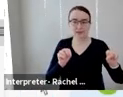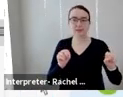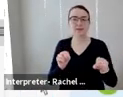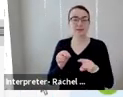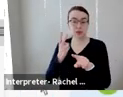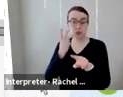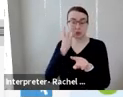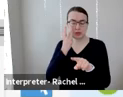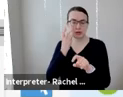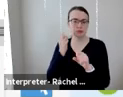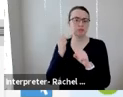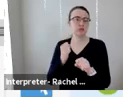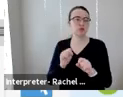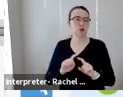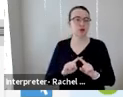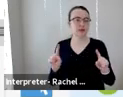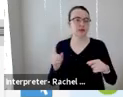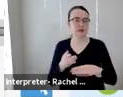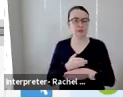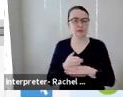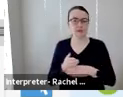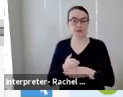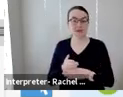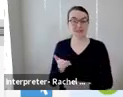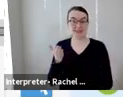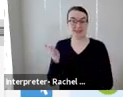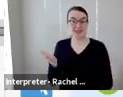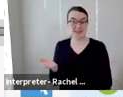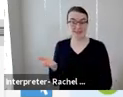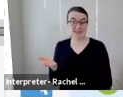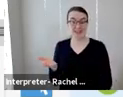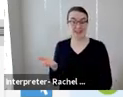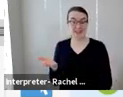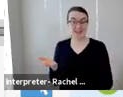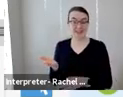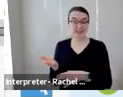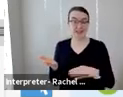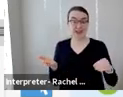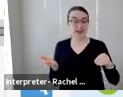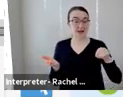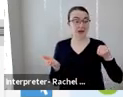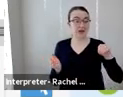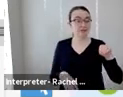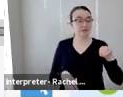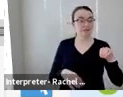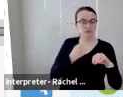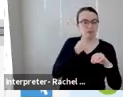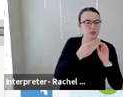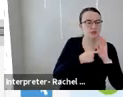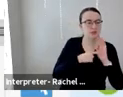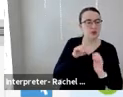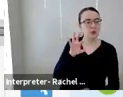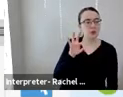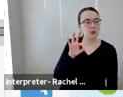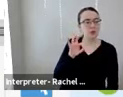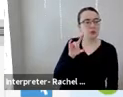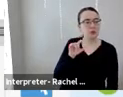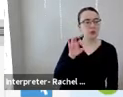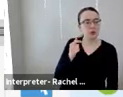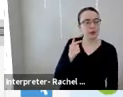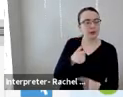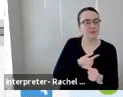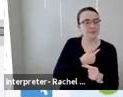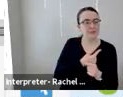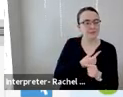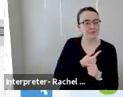marked difference between this session and the floating model I just showed you. And it